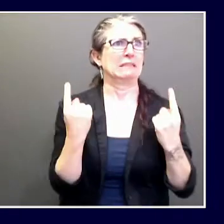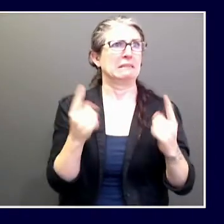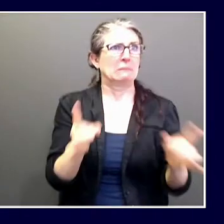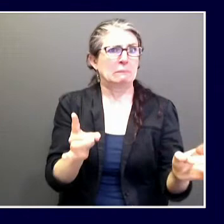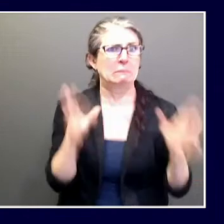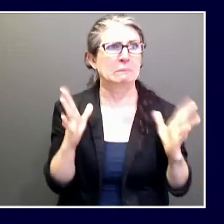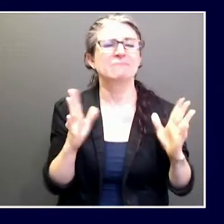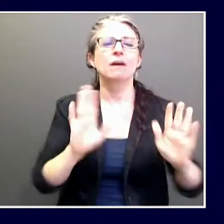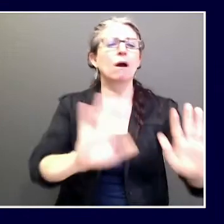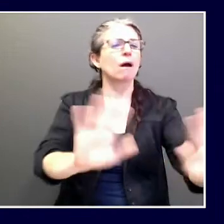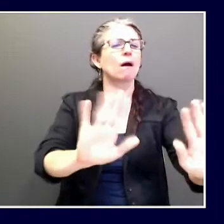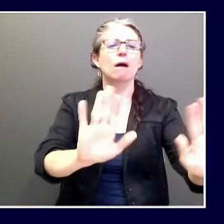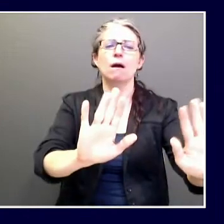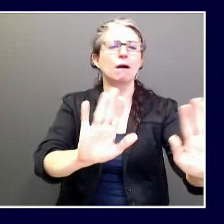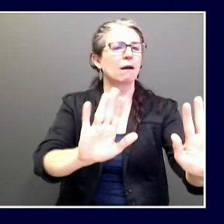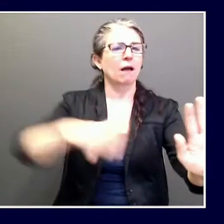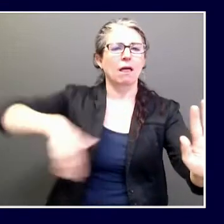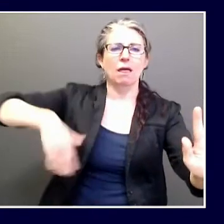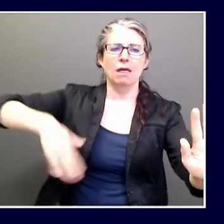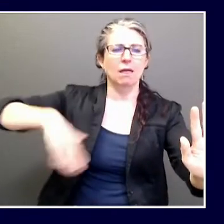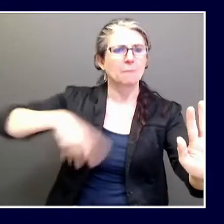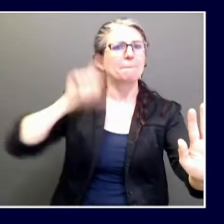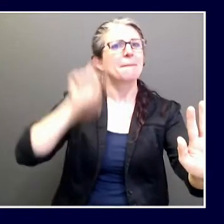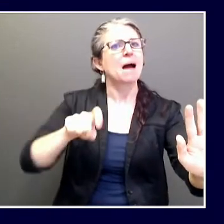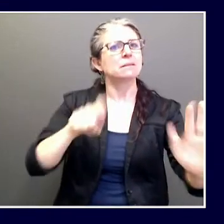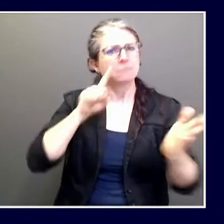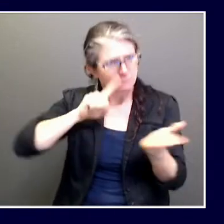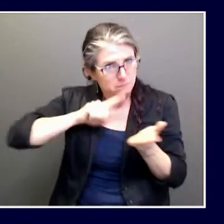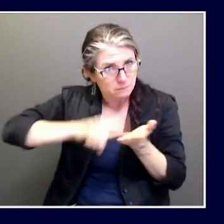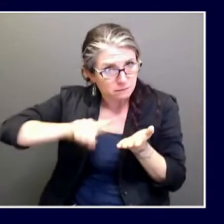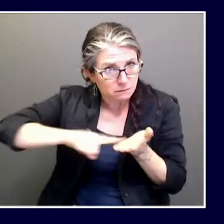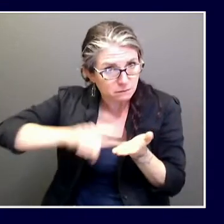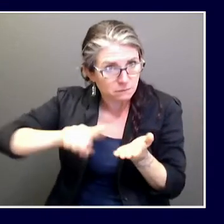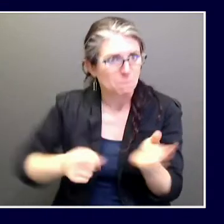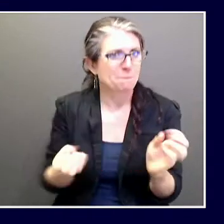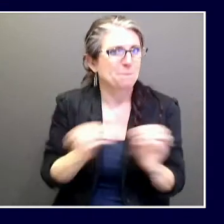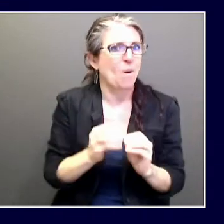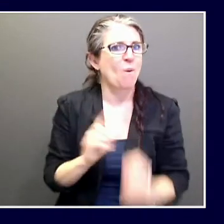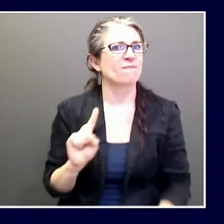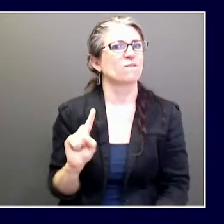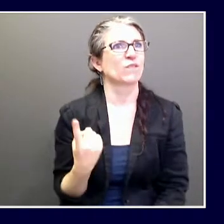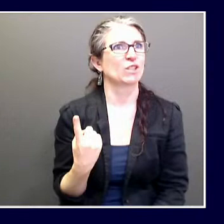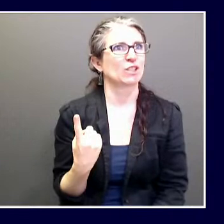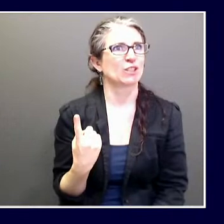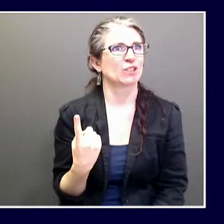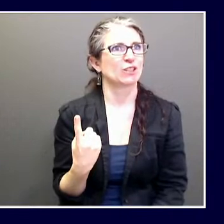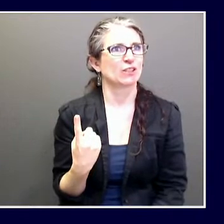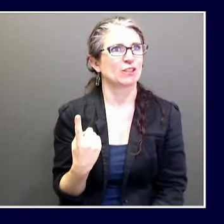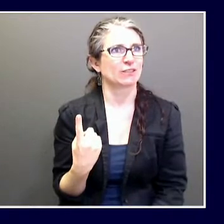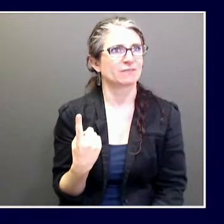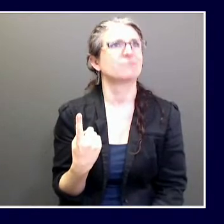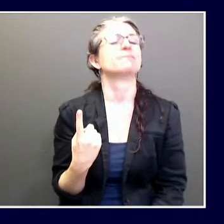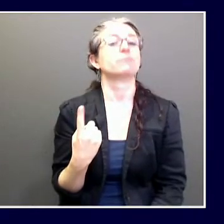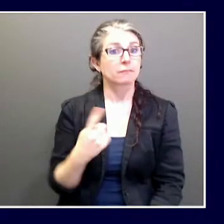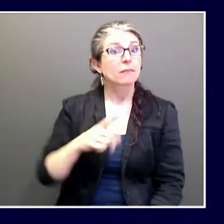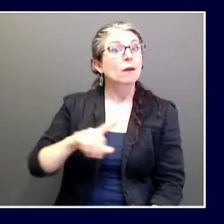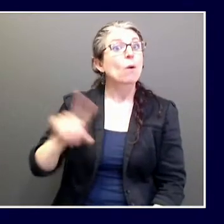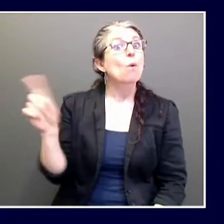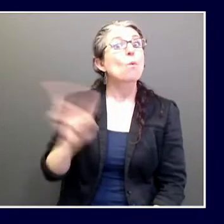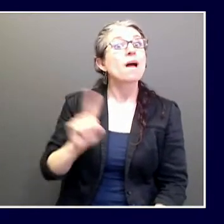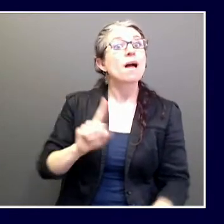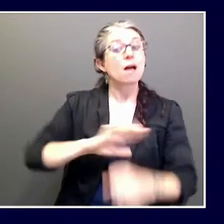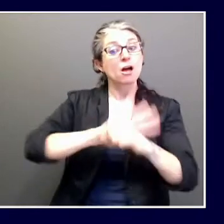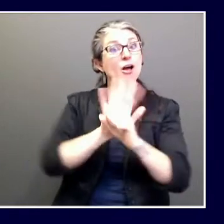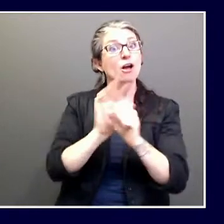any conclusions there. Now, Omicron has now been detected in the US, in at least California. And as with